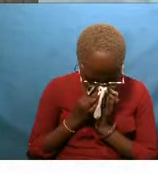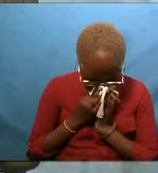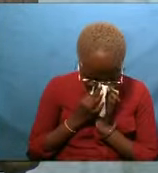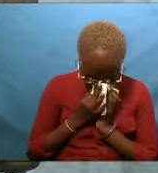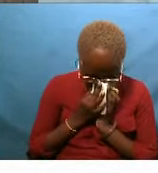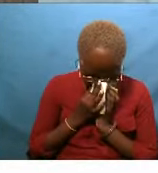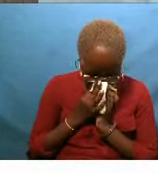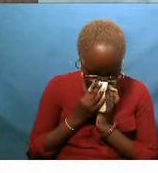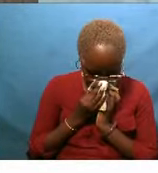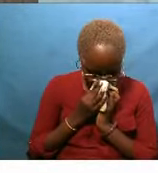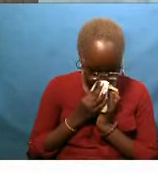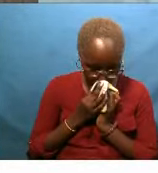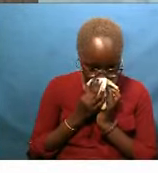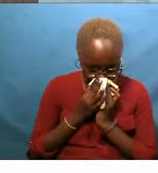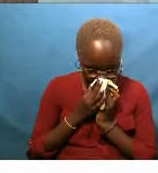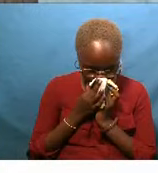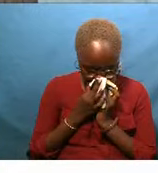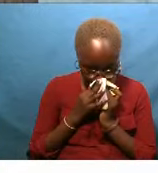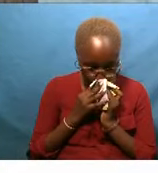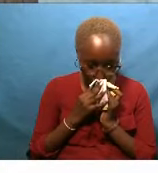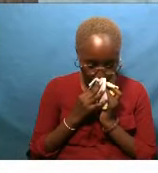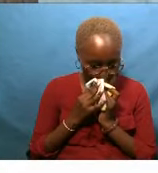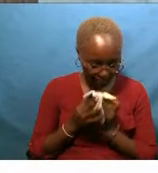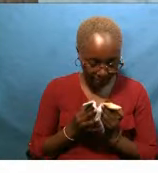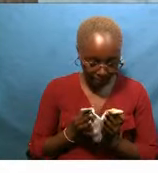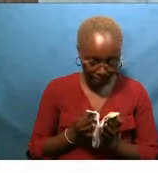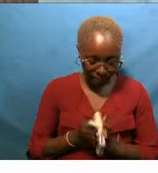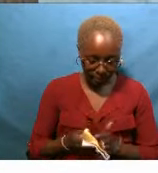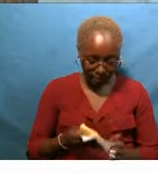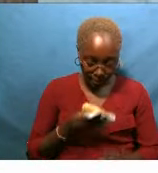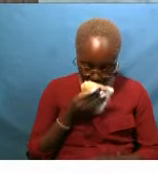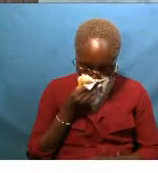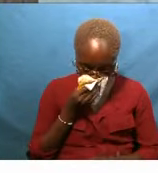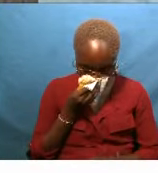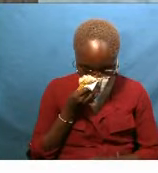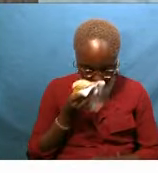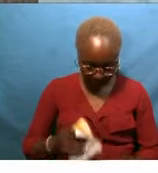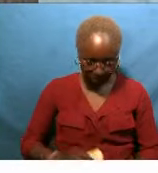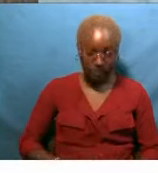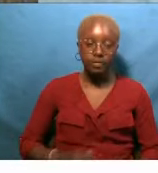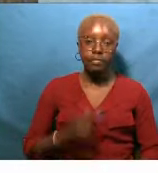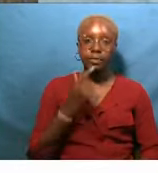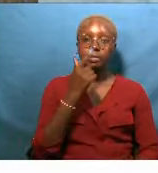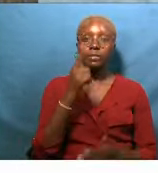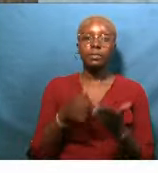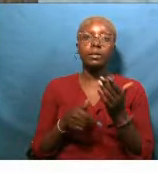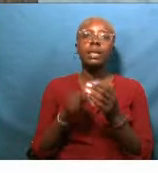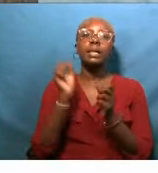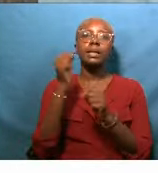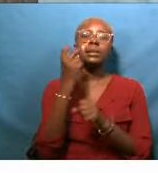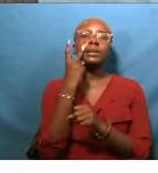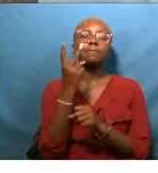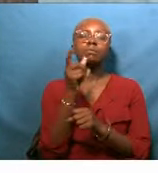realities. Let us now discuss about death and what it means, because we are all death waiters.